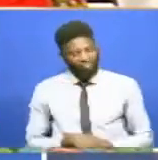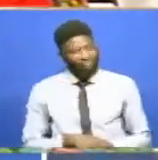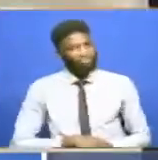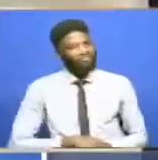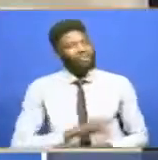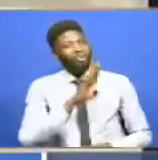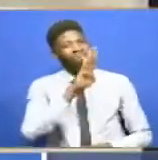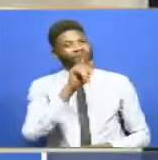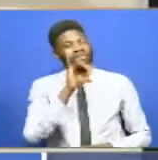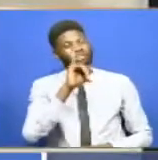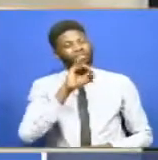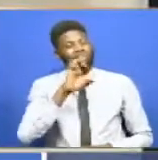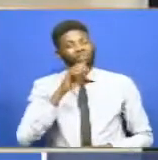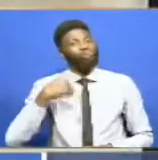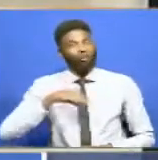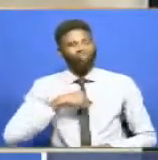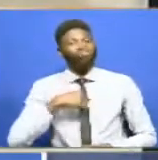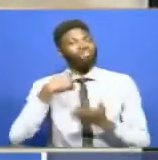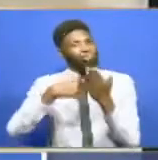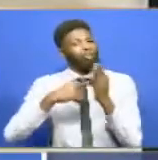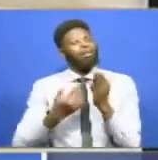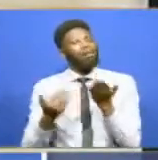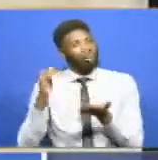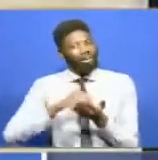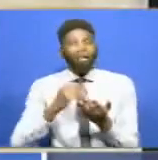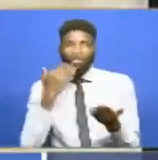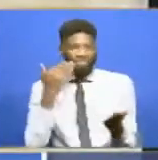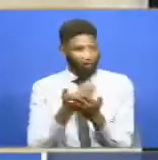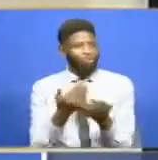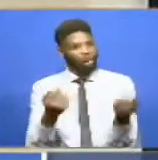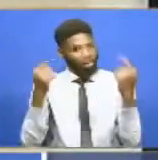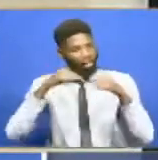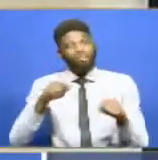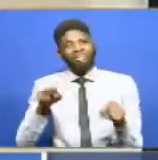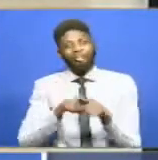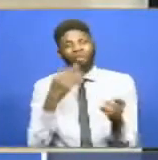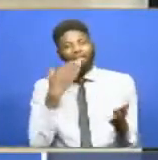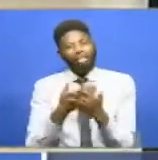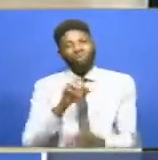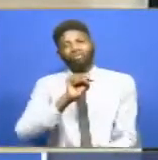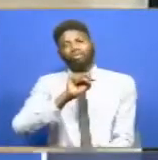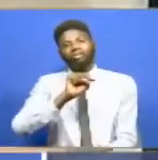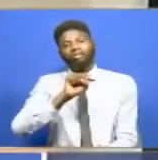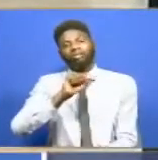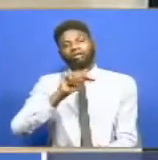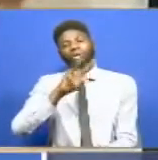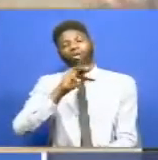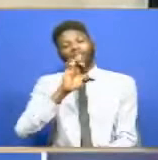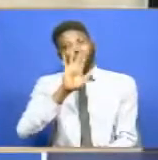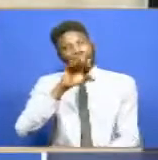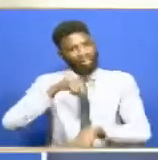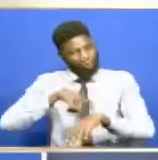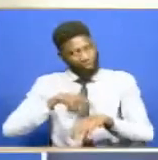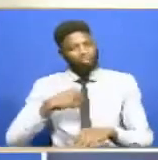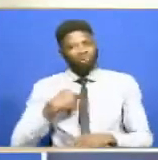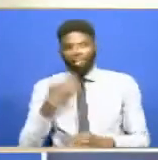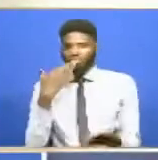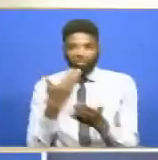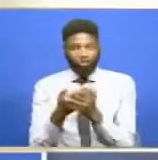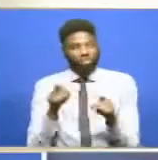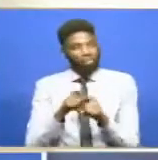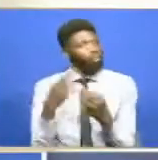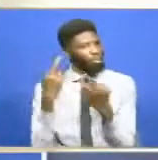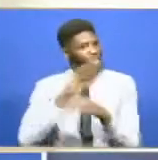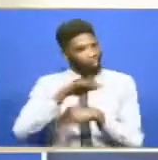have this conversation again, but I thank you for coming. Thank you so much, Salome, for your time. I appreciate, and I hope all will be well, especially in the